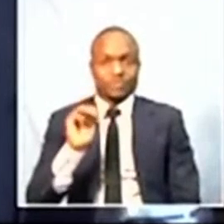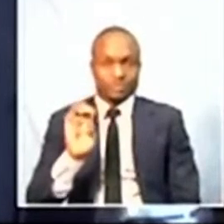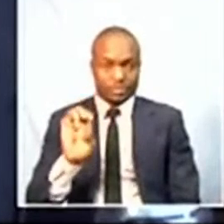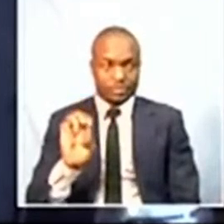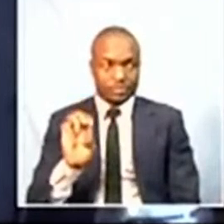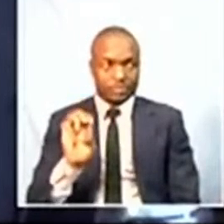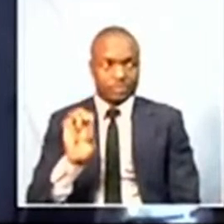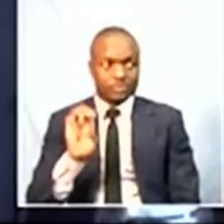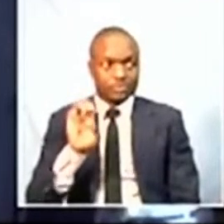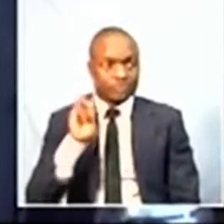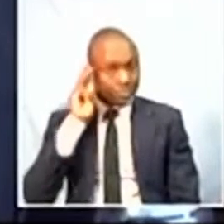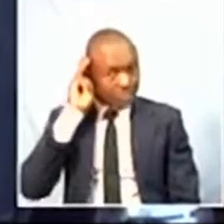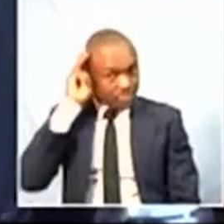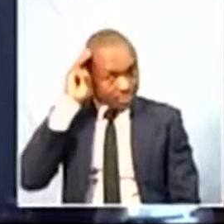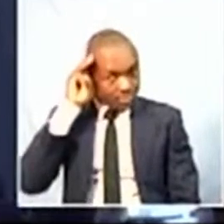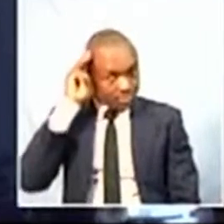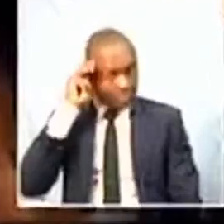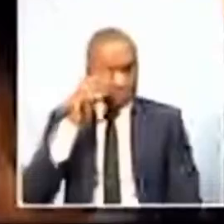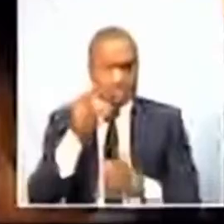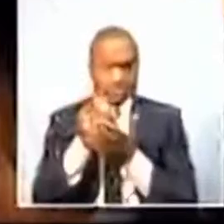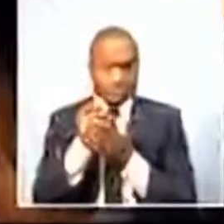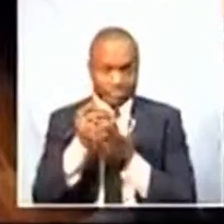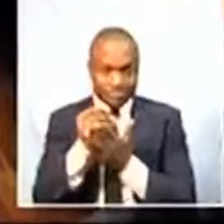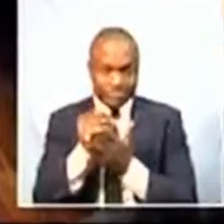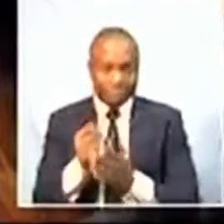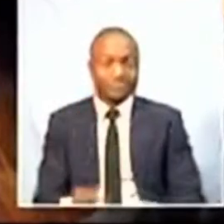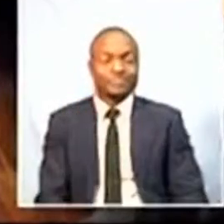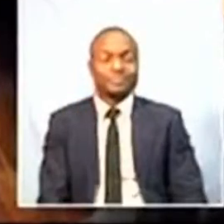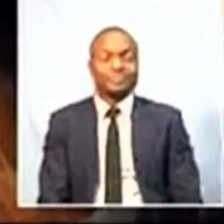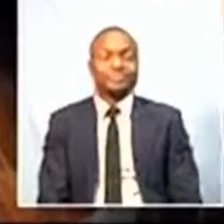Audit, Ministry of Finance.